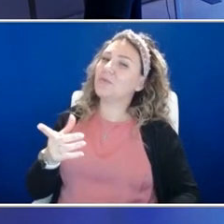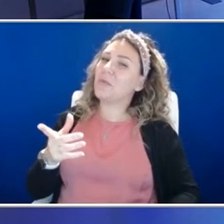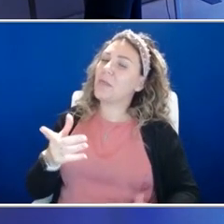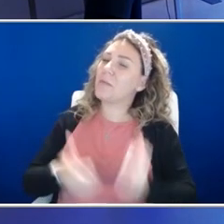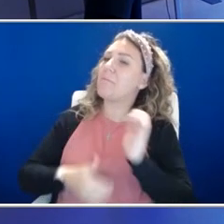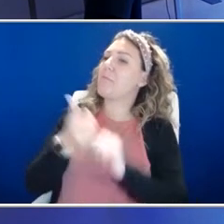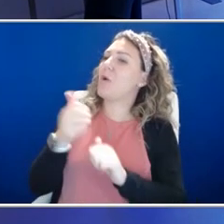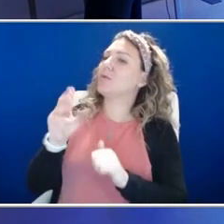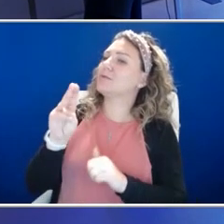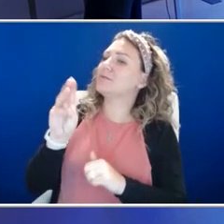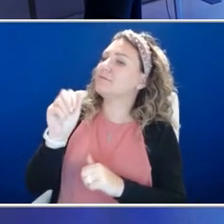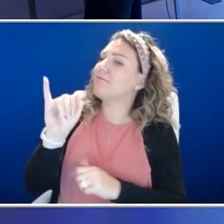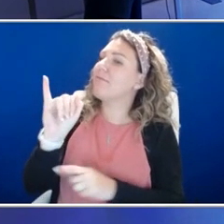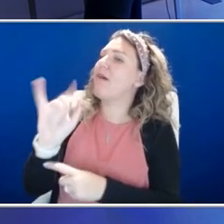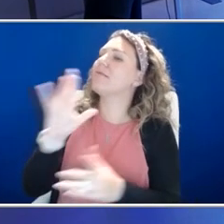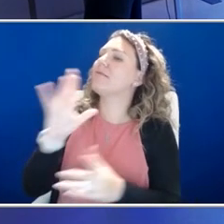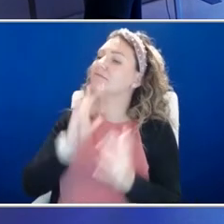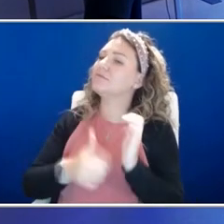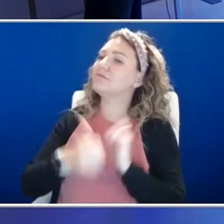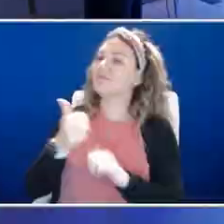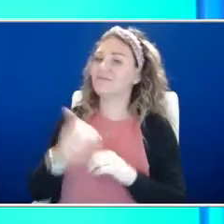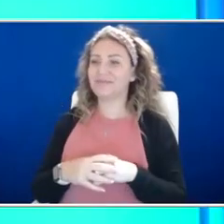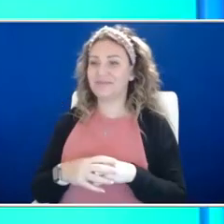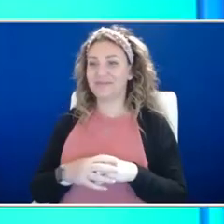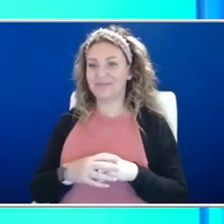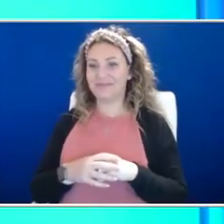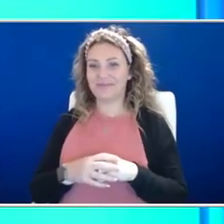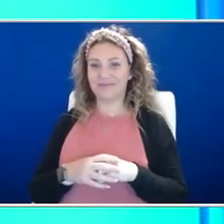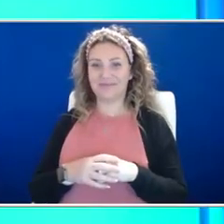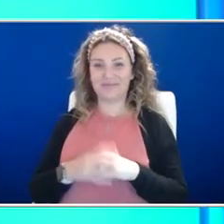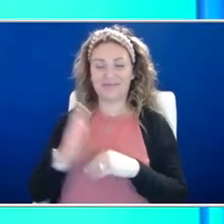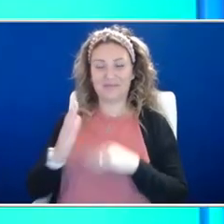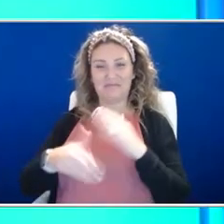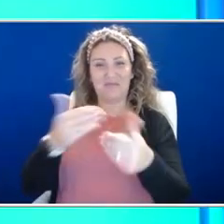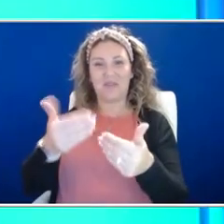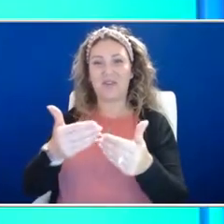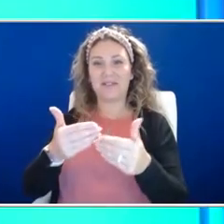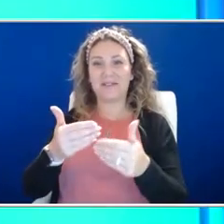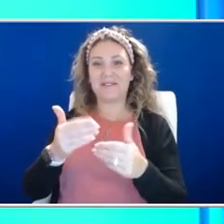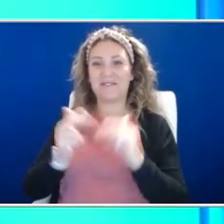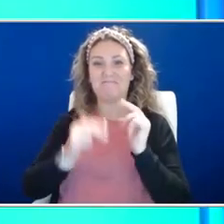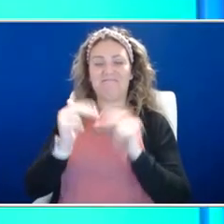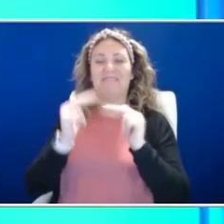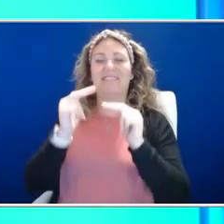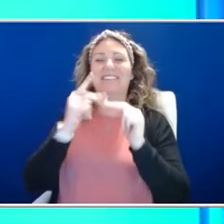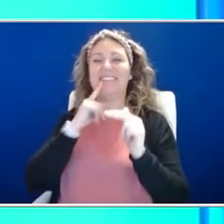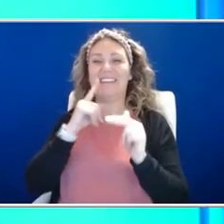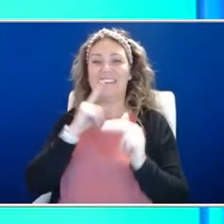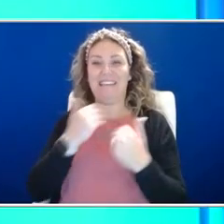this? The process of building an AI model that actually have a clinical impact.